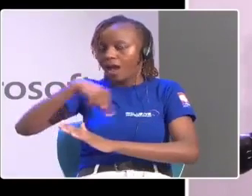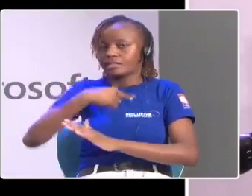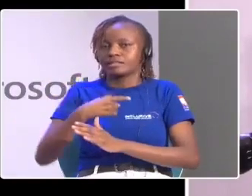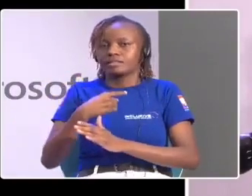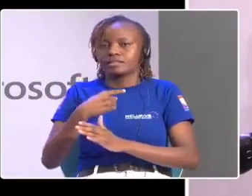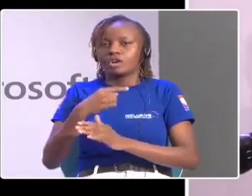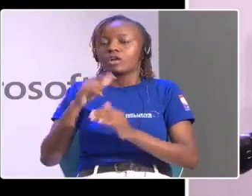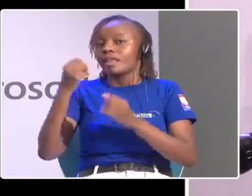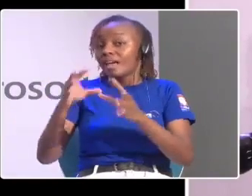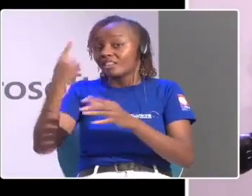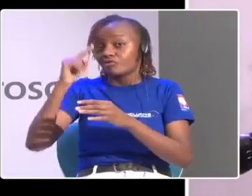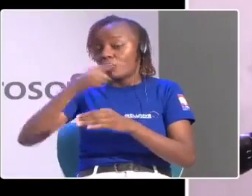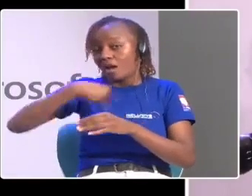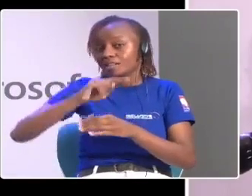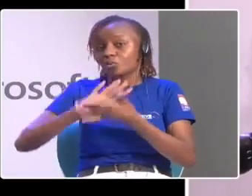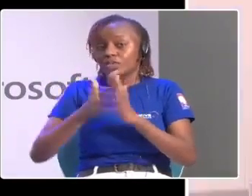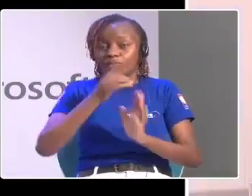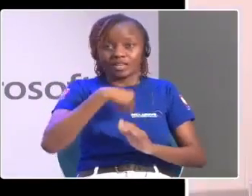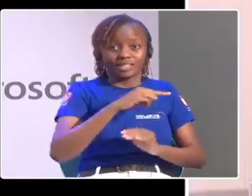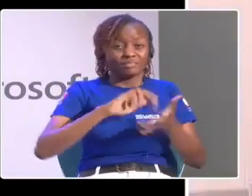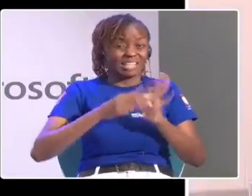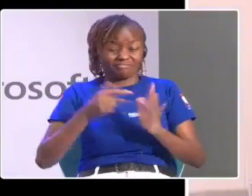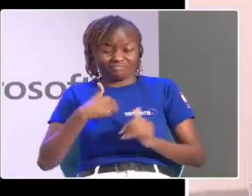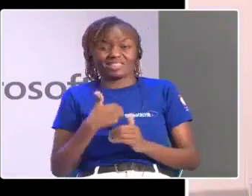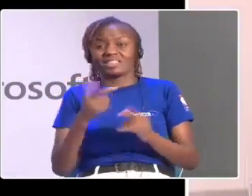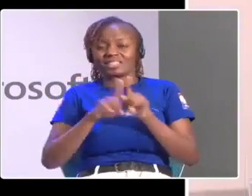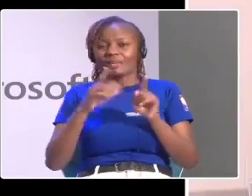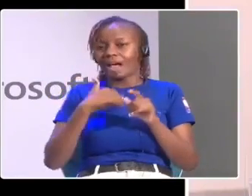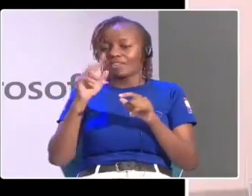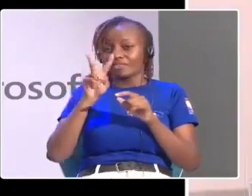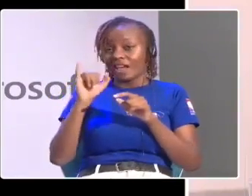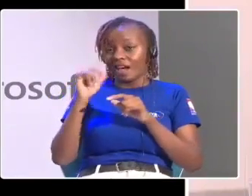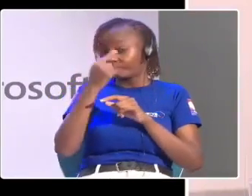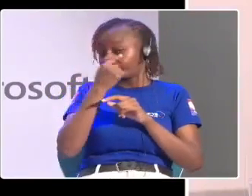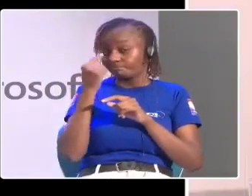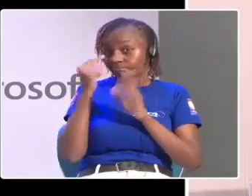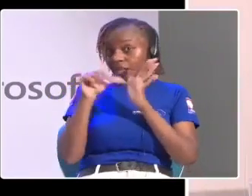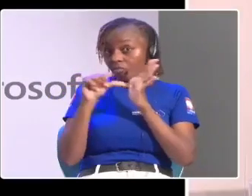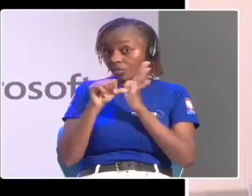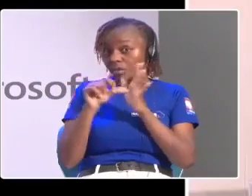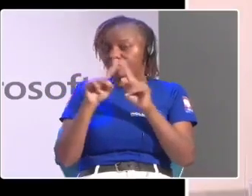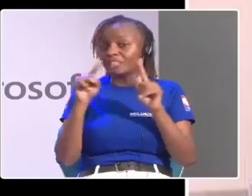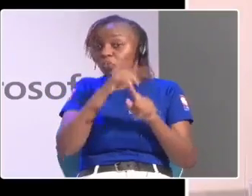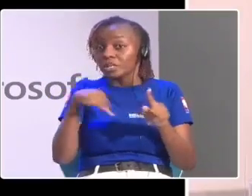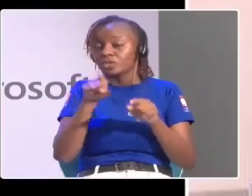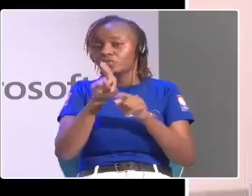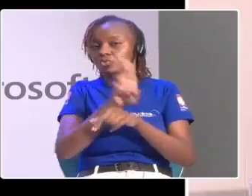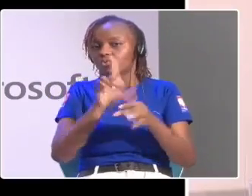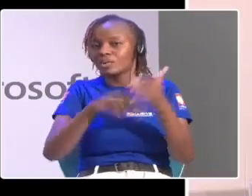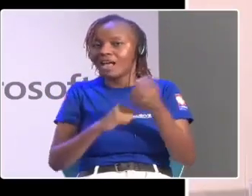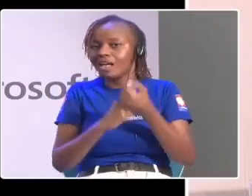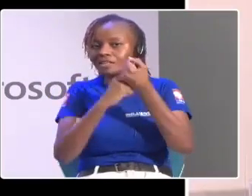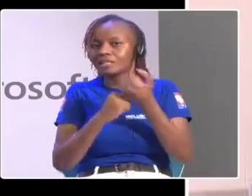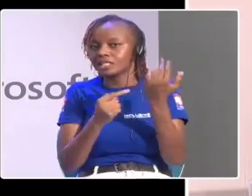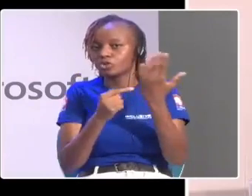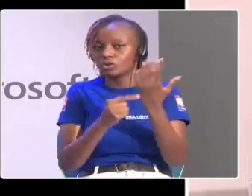I have a visual impairment that leads me to use many different assistive technologies. And we have what we call an employee resource